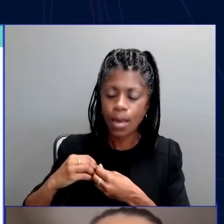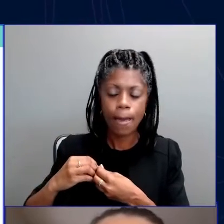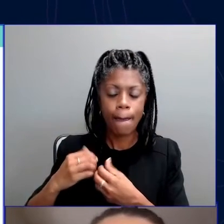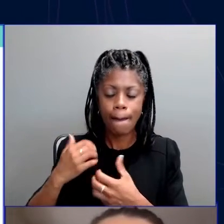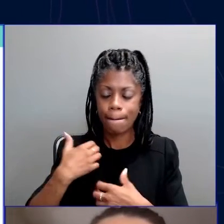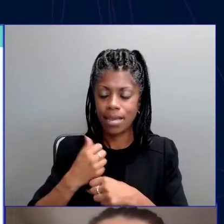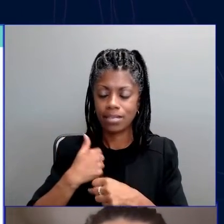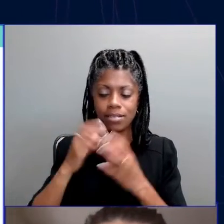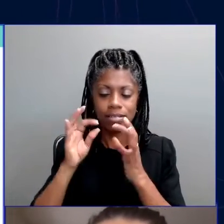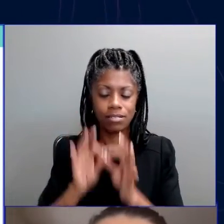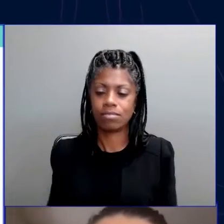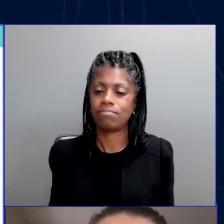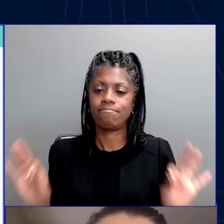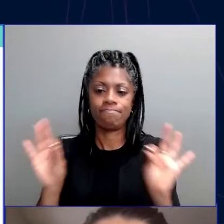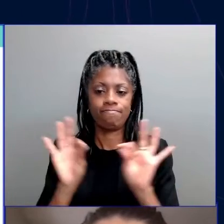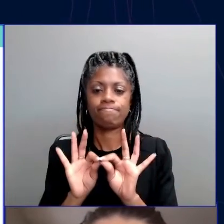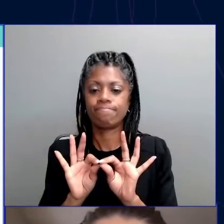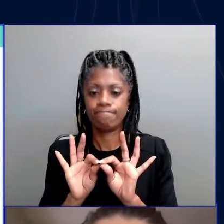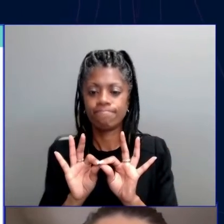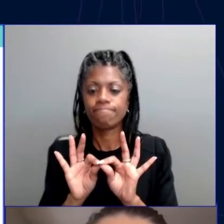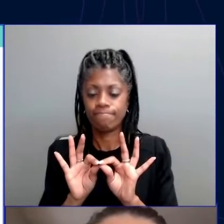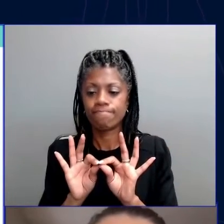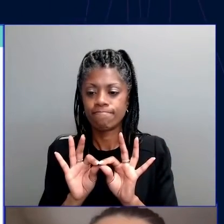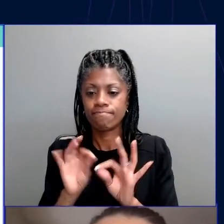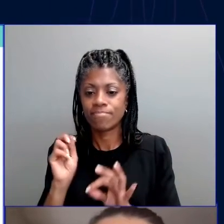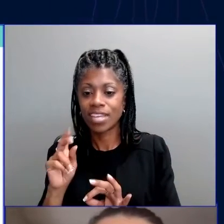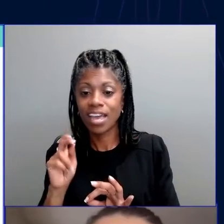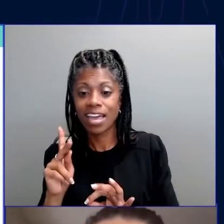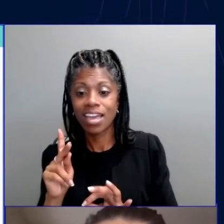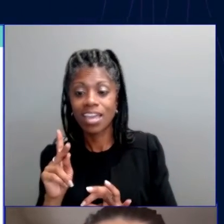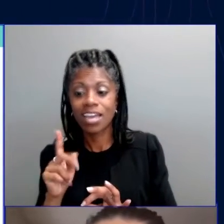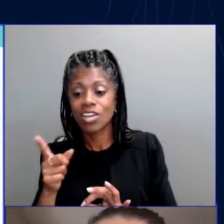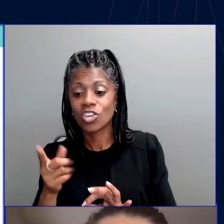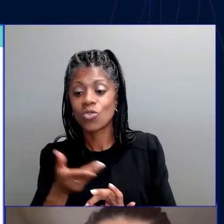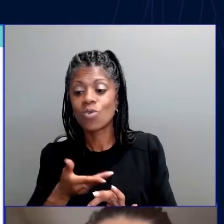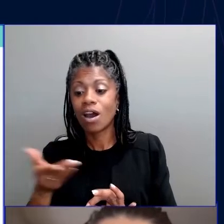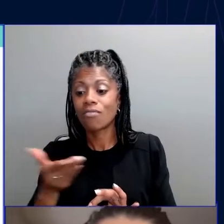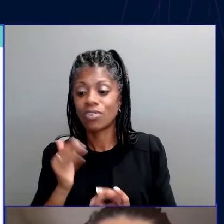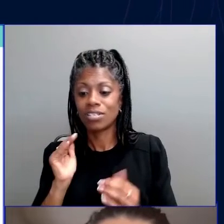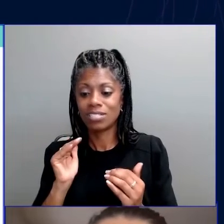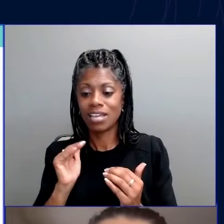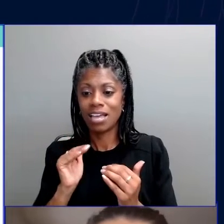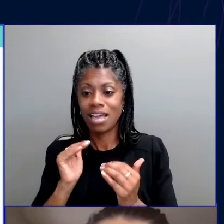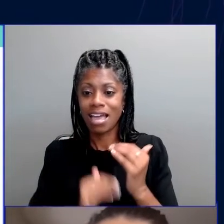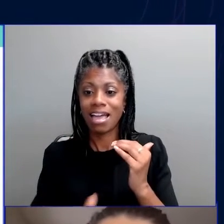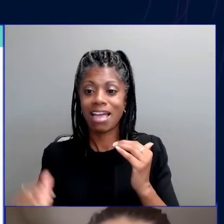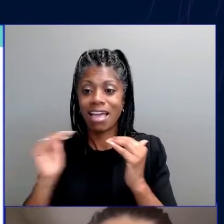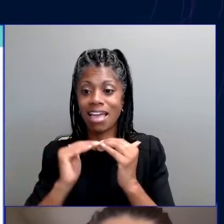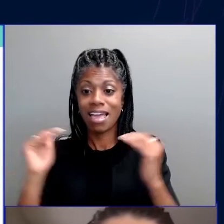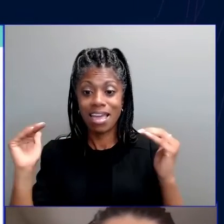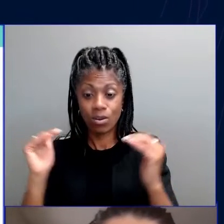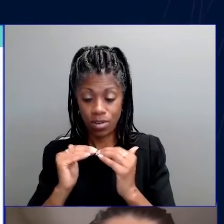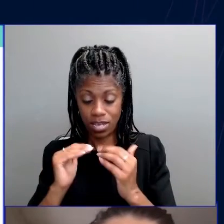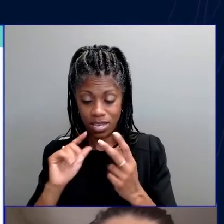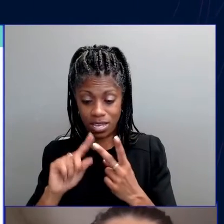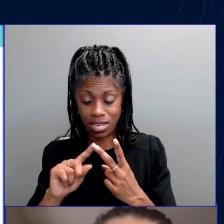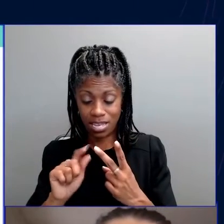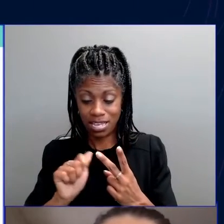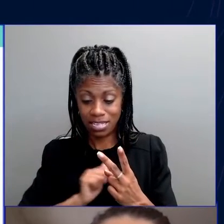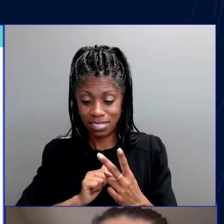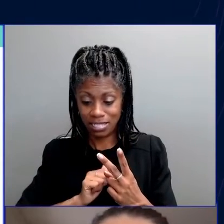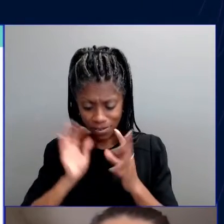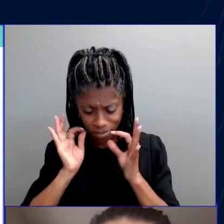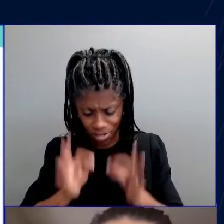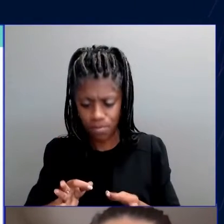us more than a door stuck halfway open. You offer us equity, opportunity, self-determination. When